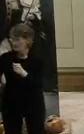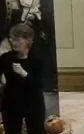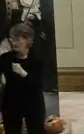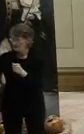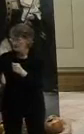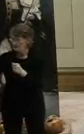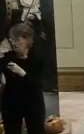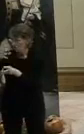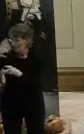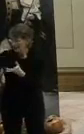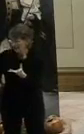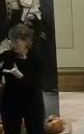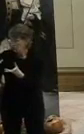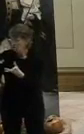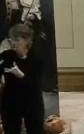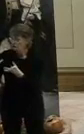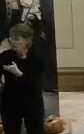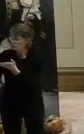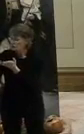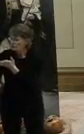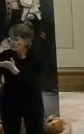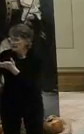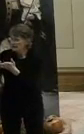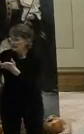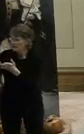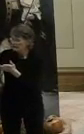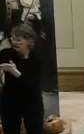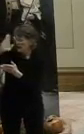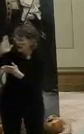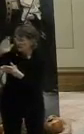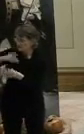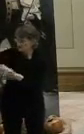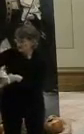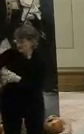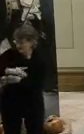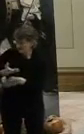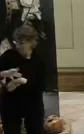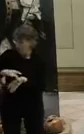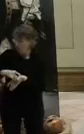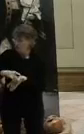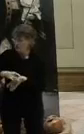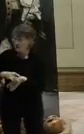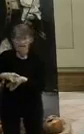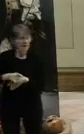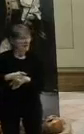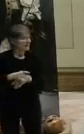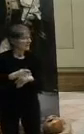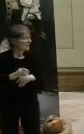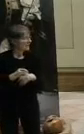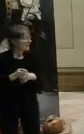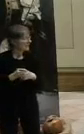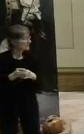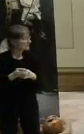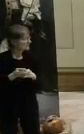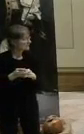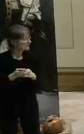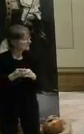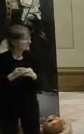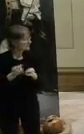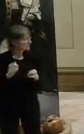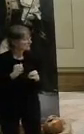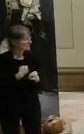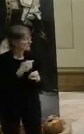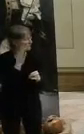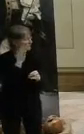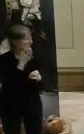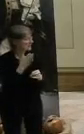want to thank them for their beautiful work that they do. This Wednesday at Religious Education, we are going to have